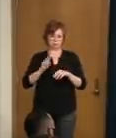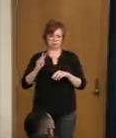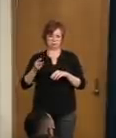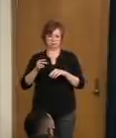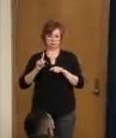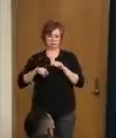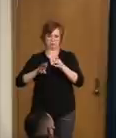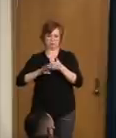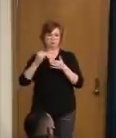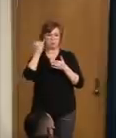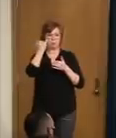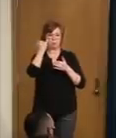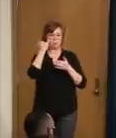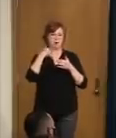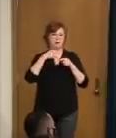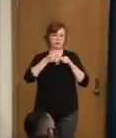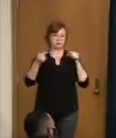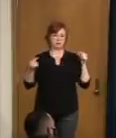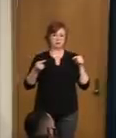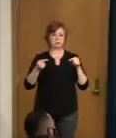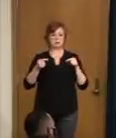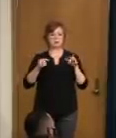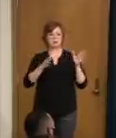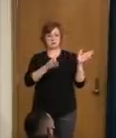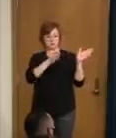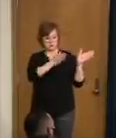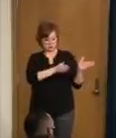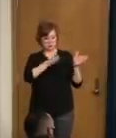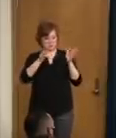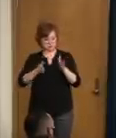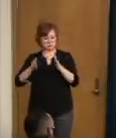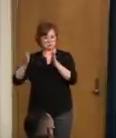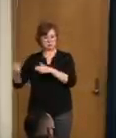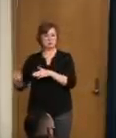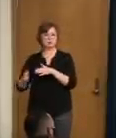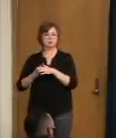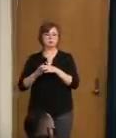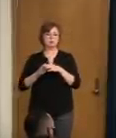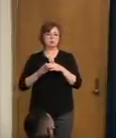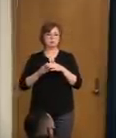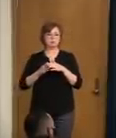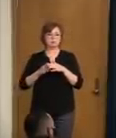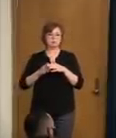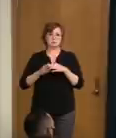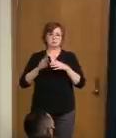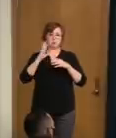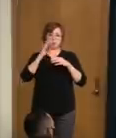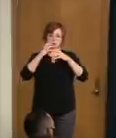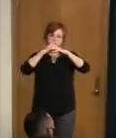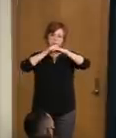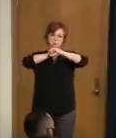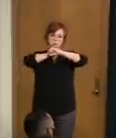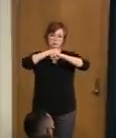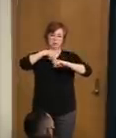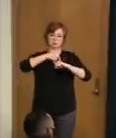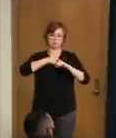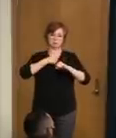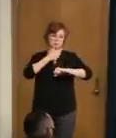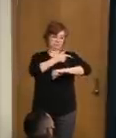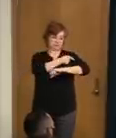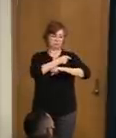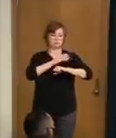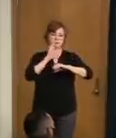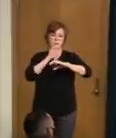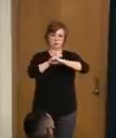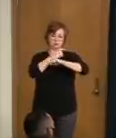It provides a very high level of clinical protection, and that is essential for us to come out of this pandemic. And